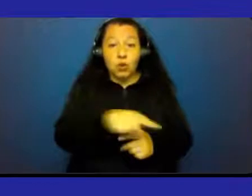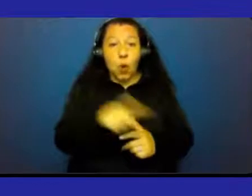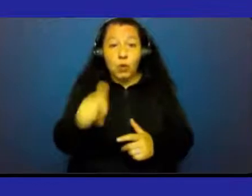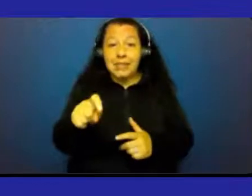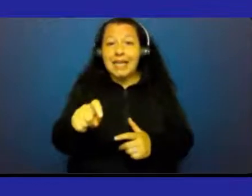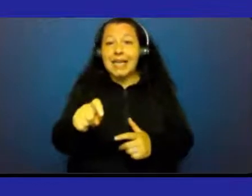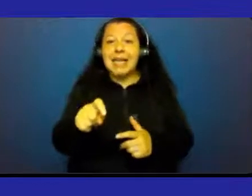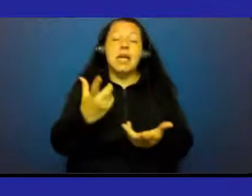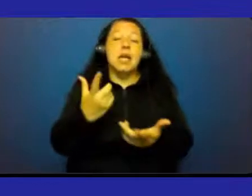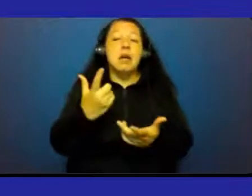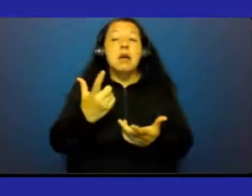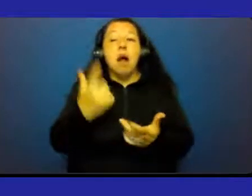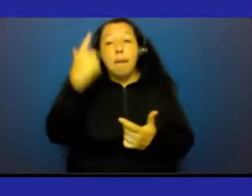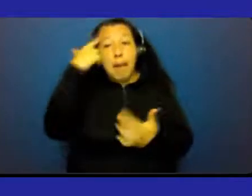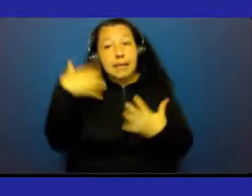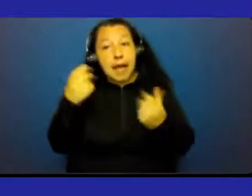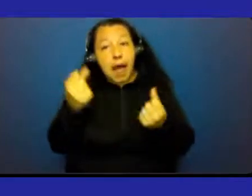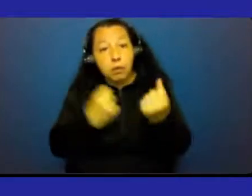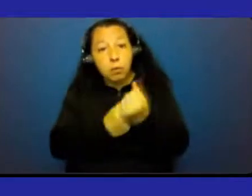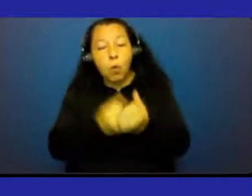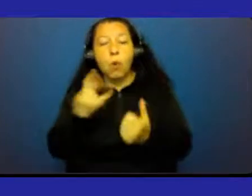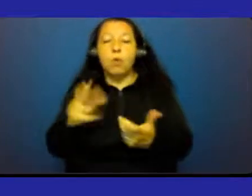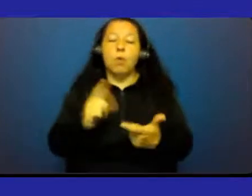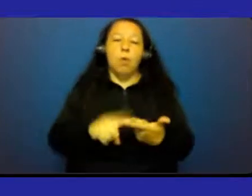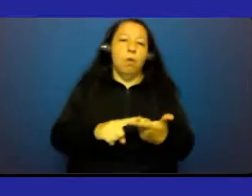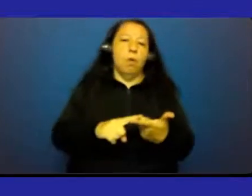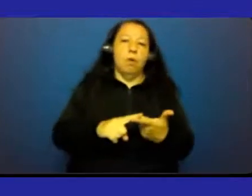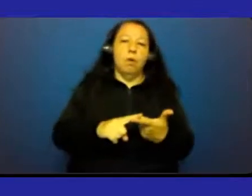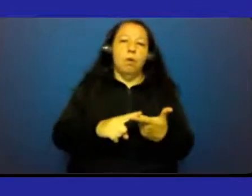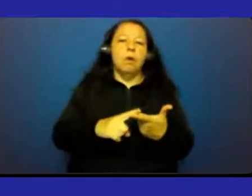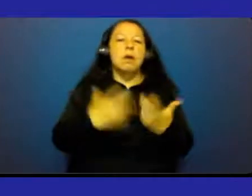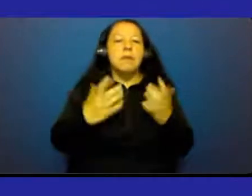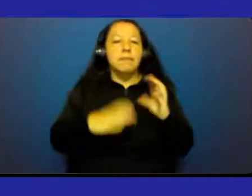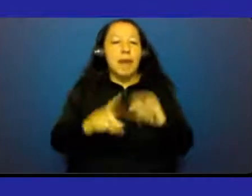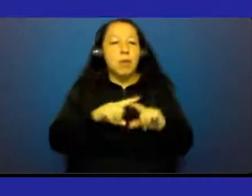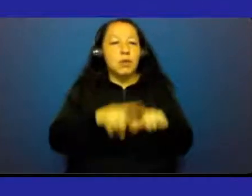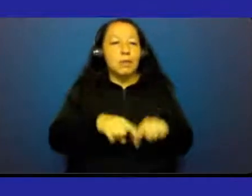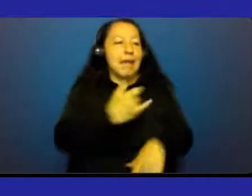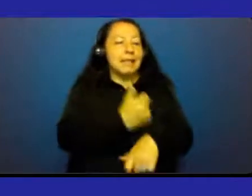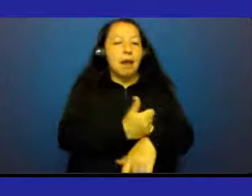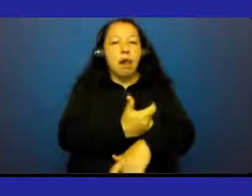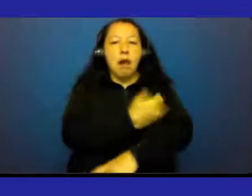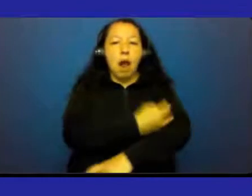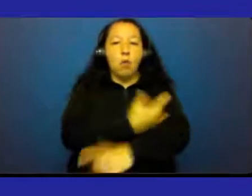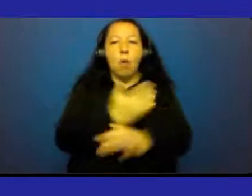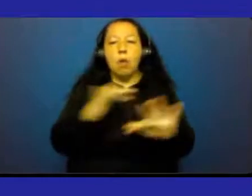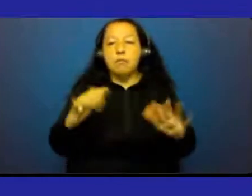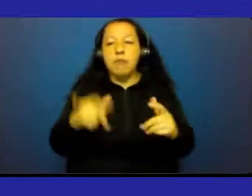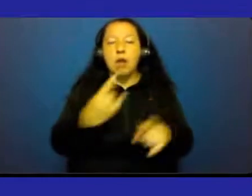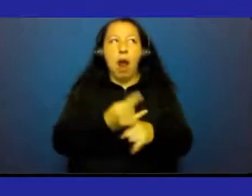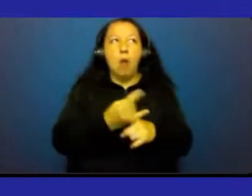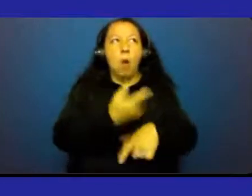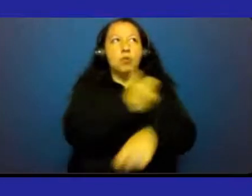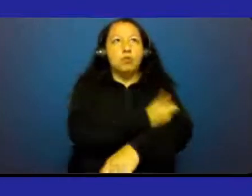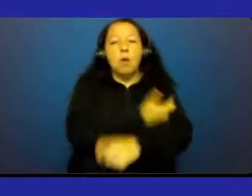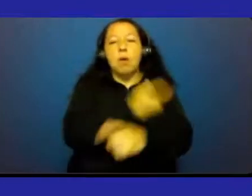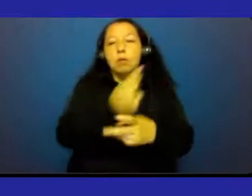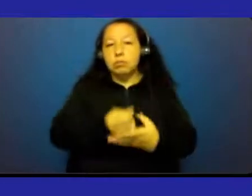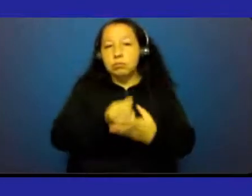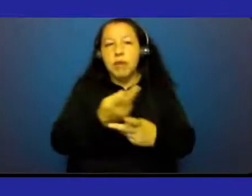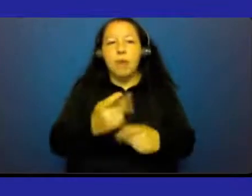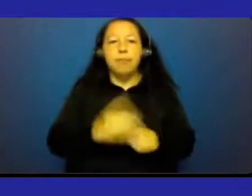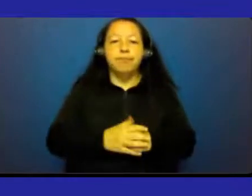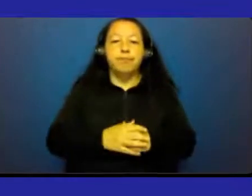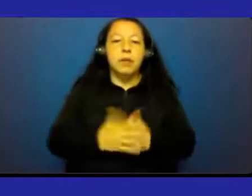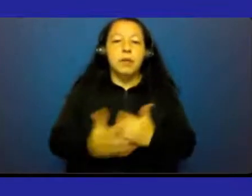chemical dependency. The CAB and community are also concerned about the corrections outposting project,